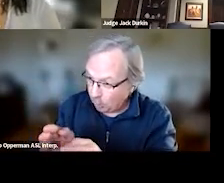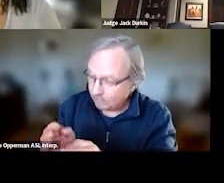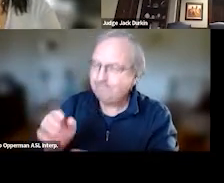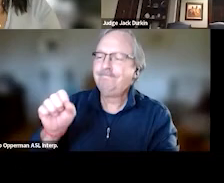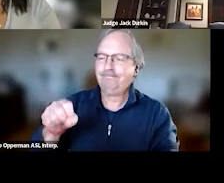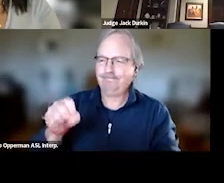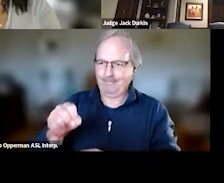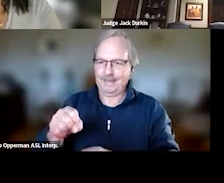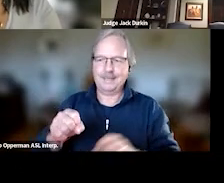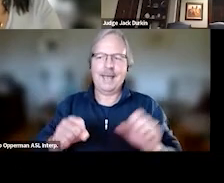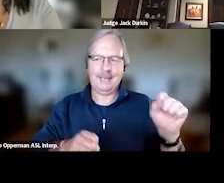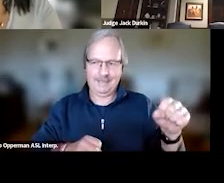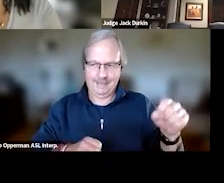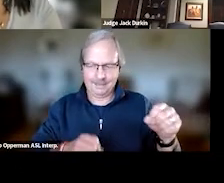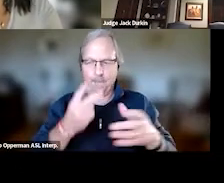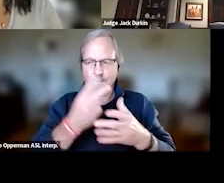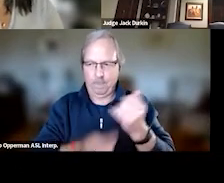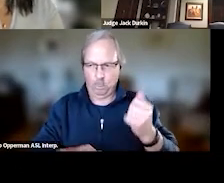and yes.